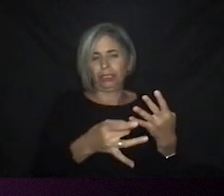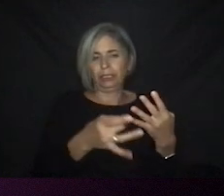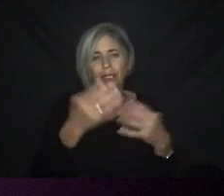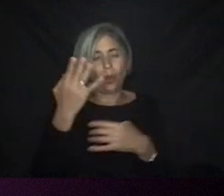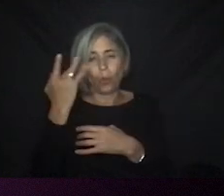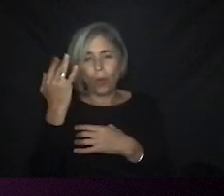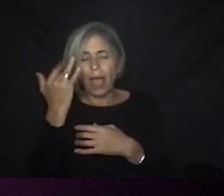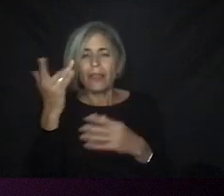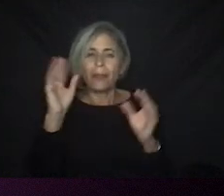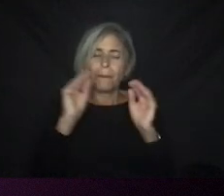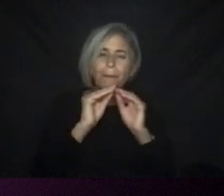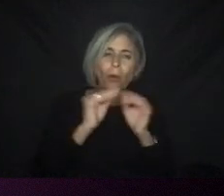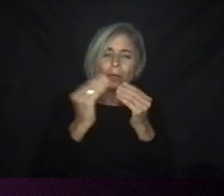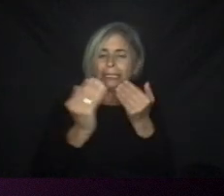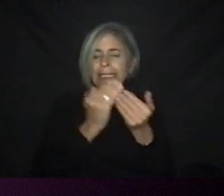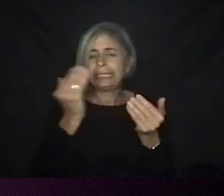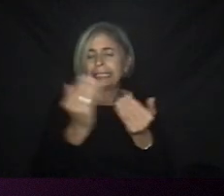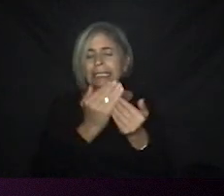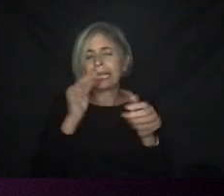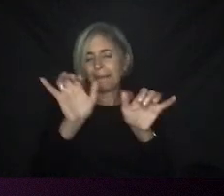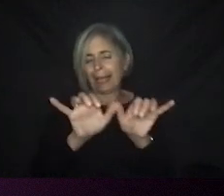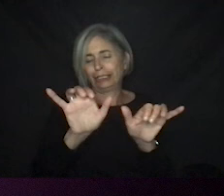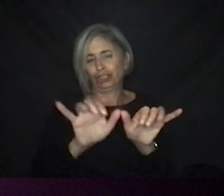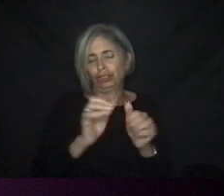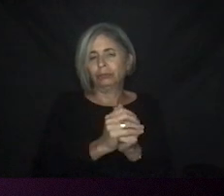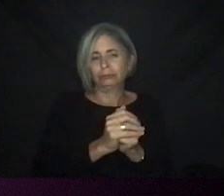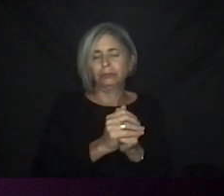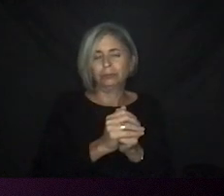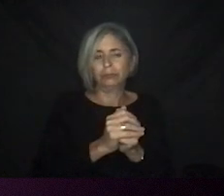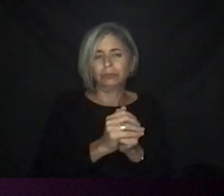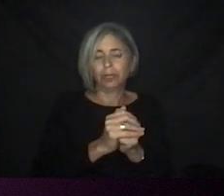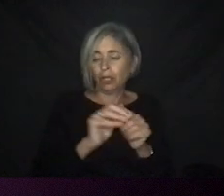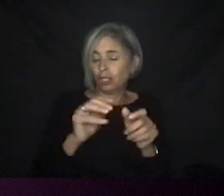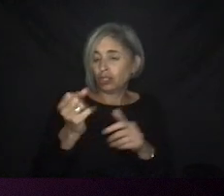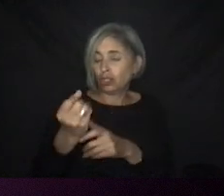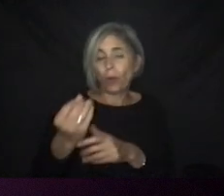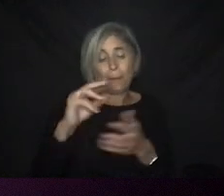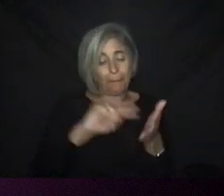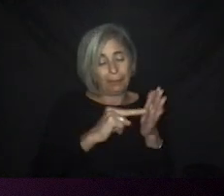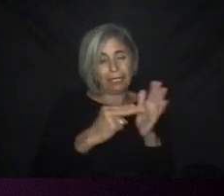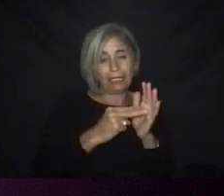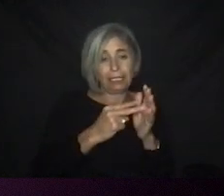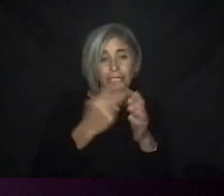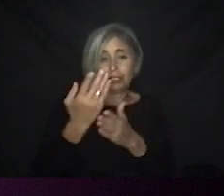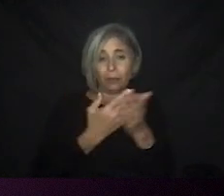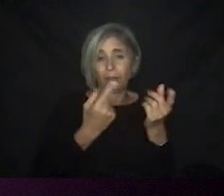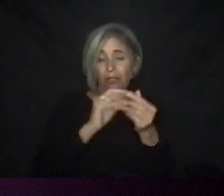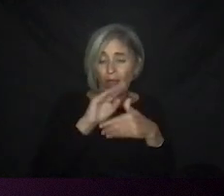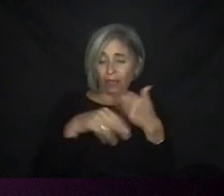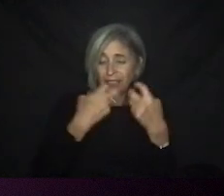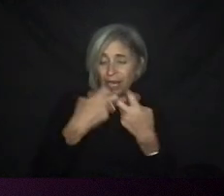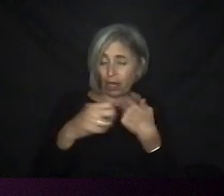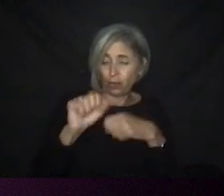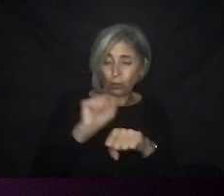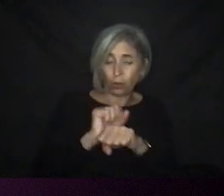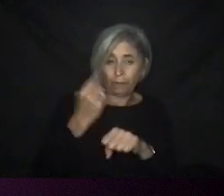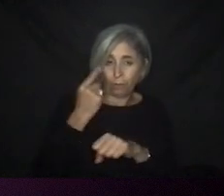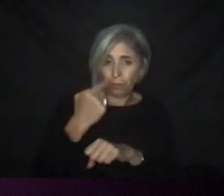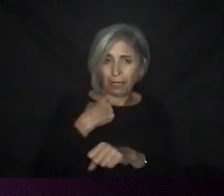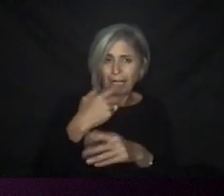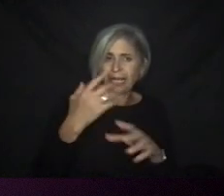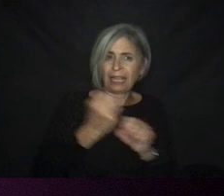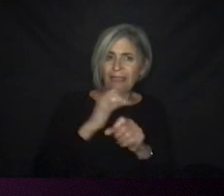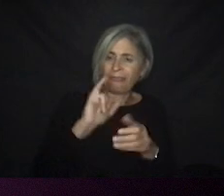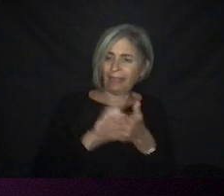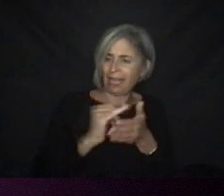are more easily measured. In other words, someone did all this hard work for me, and I can get this really